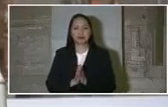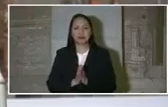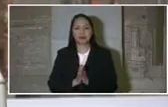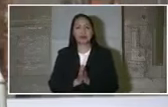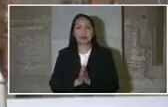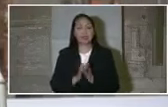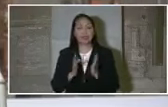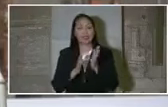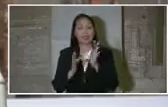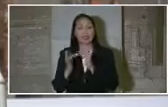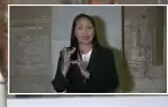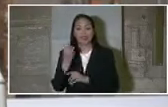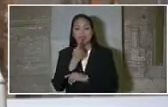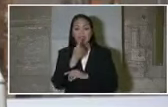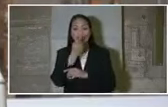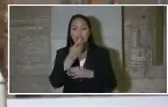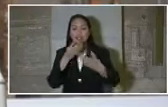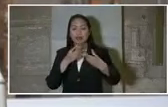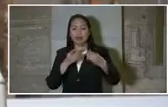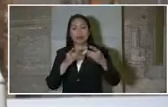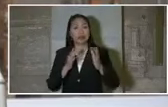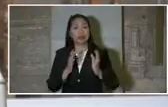Jesus said to his disciples,